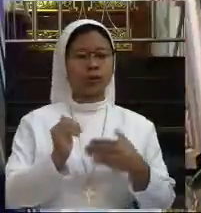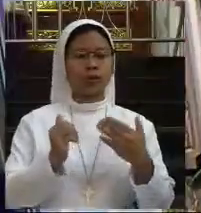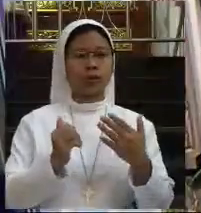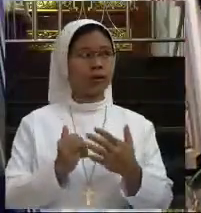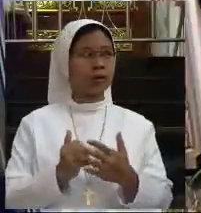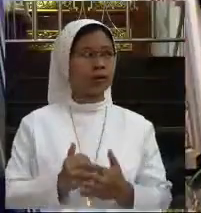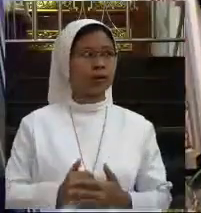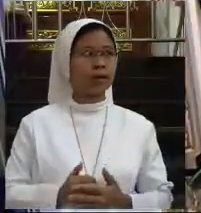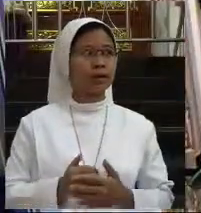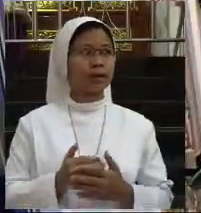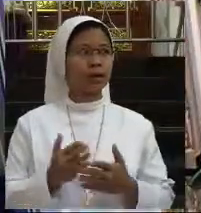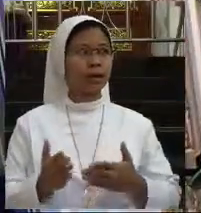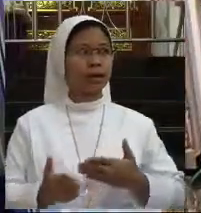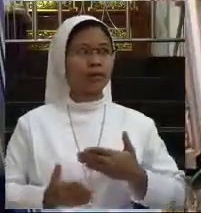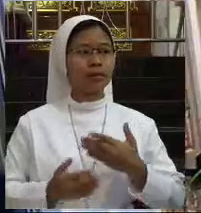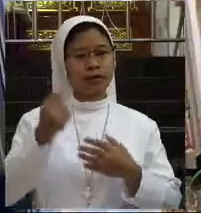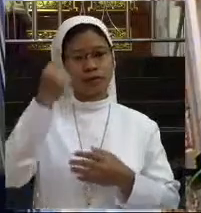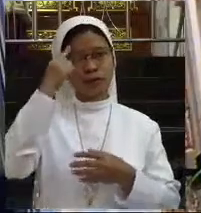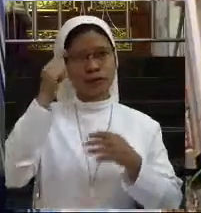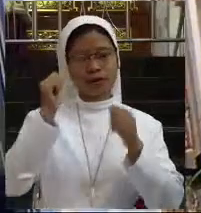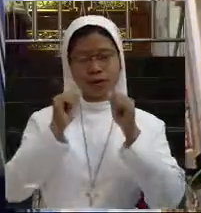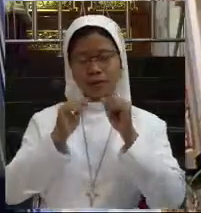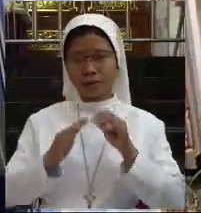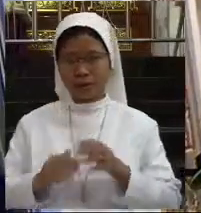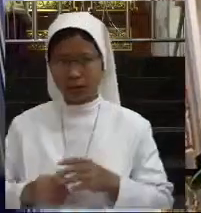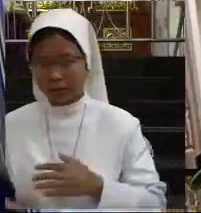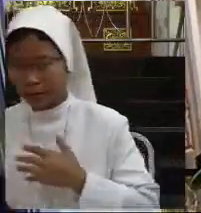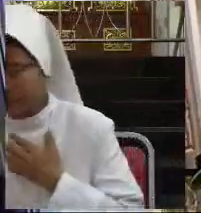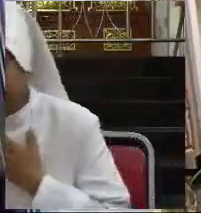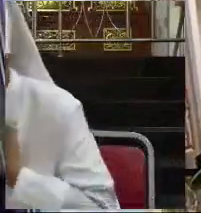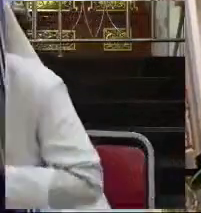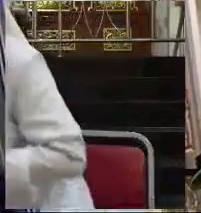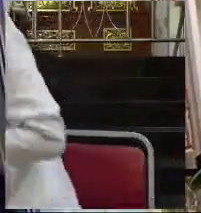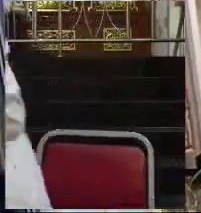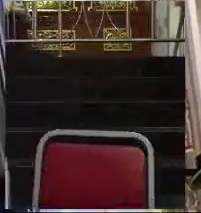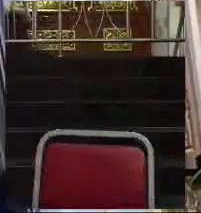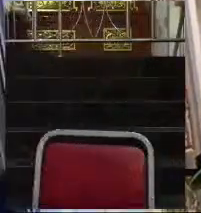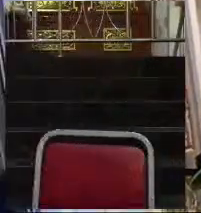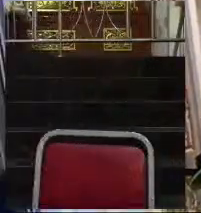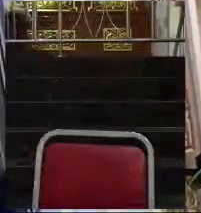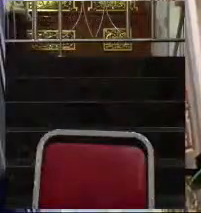Patuninungan, asing biyaya, hindi sa dagla,